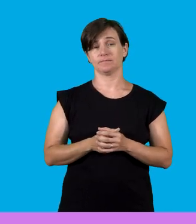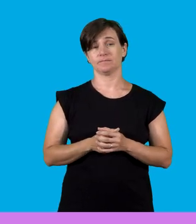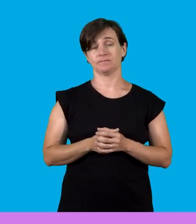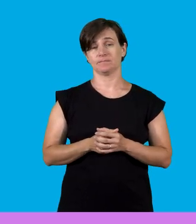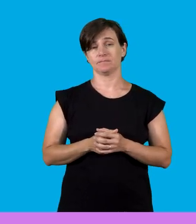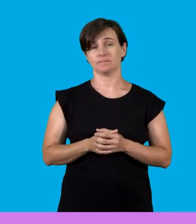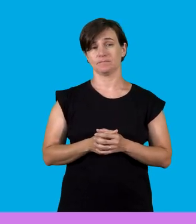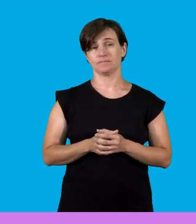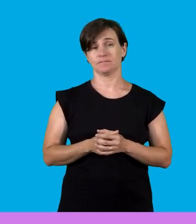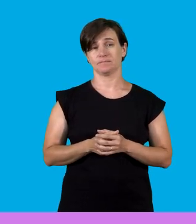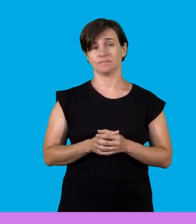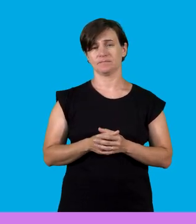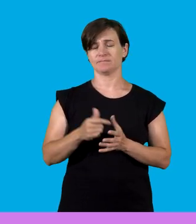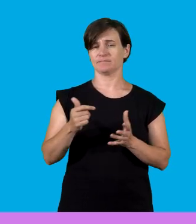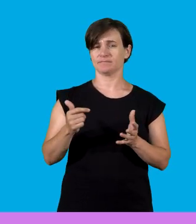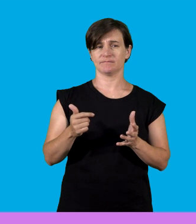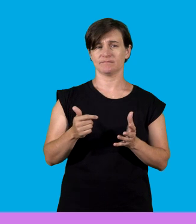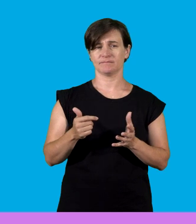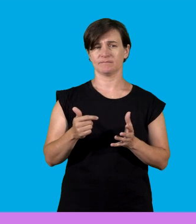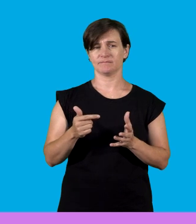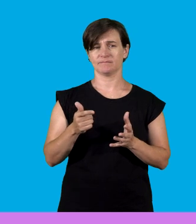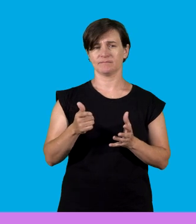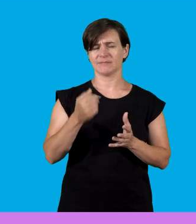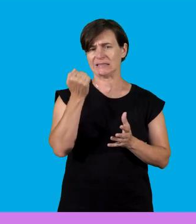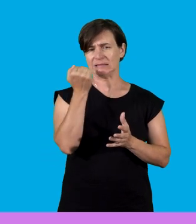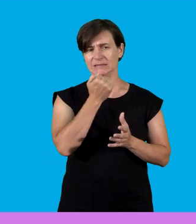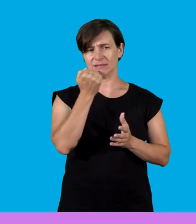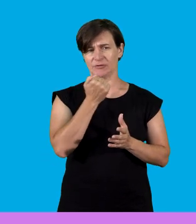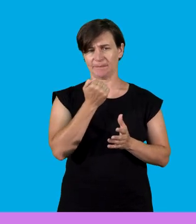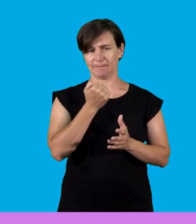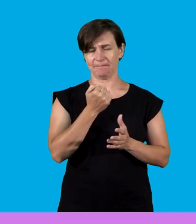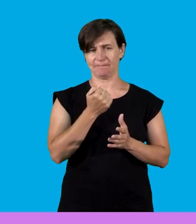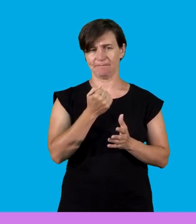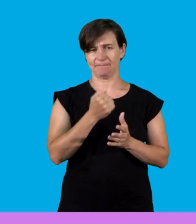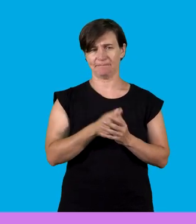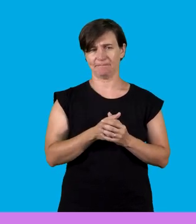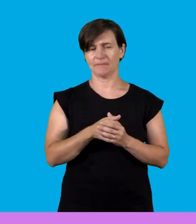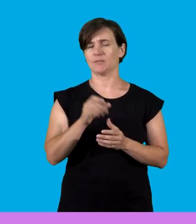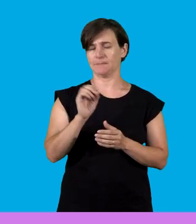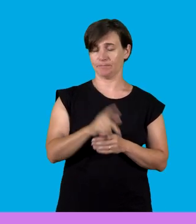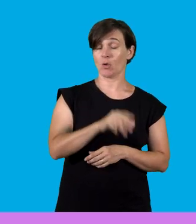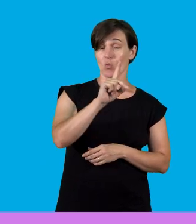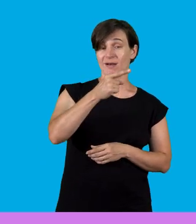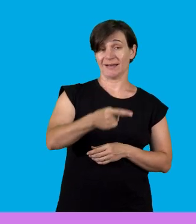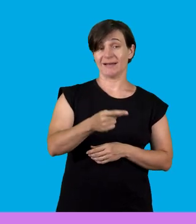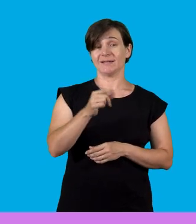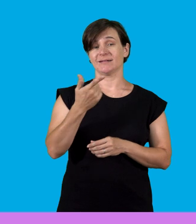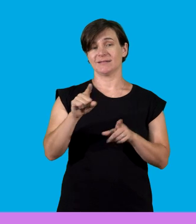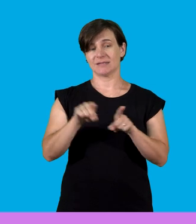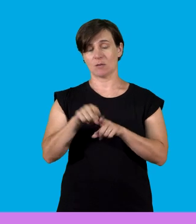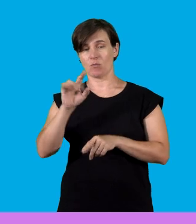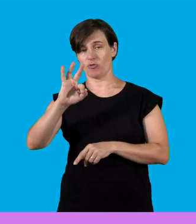Oh, see, I missed. I'm supposed to be a doctor. Sorry for this, guys. Okay, 1 gallon